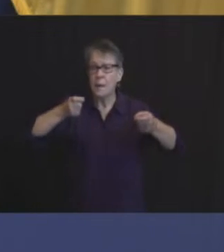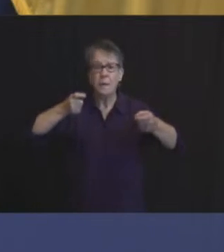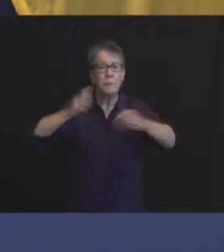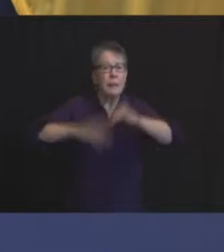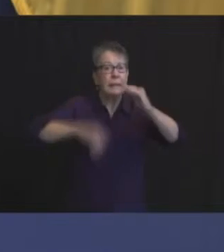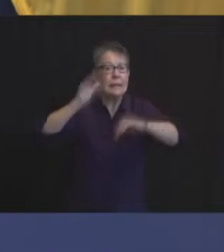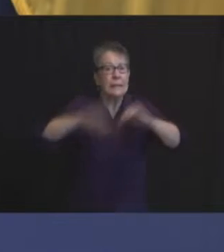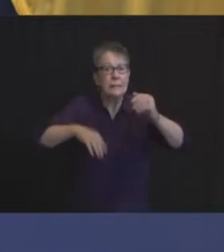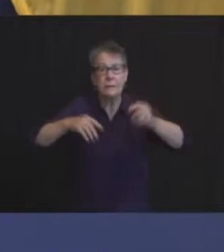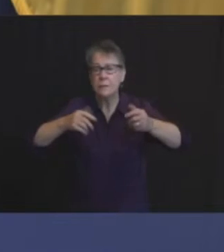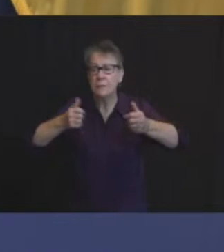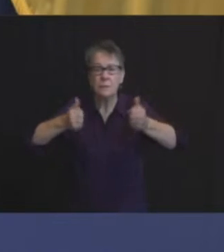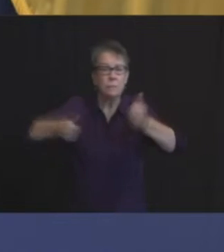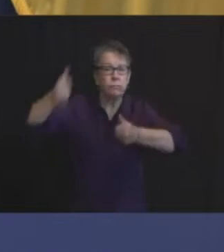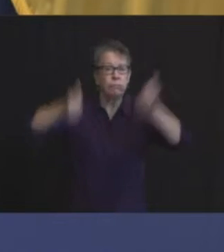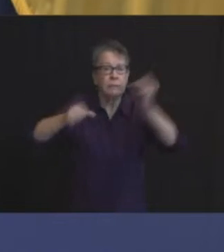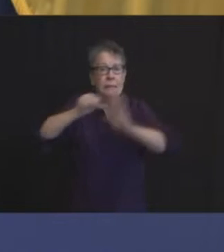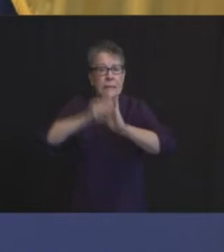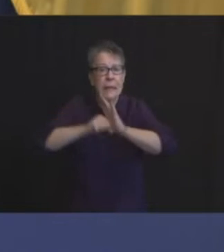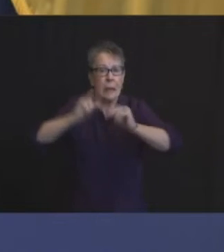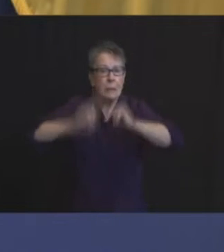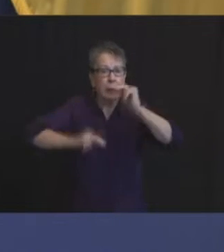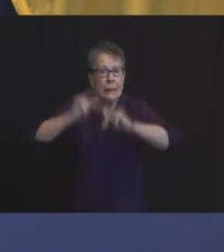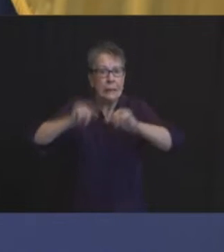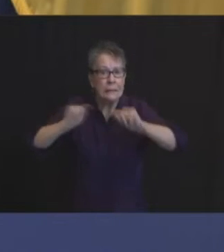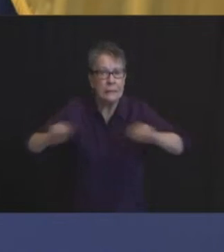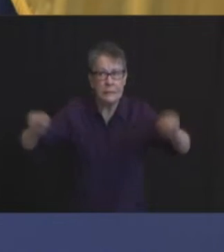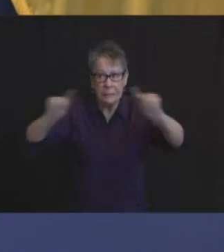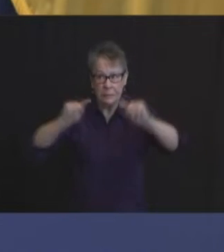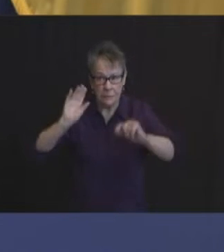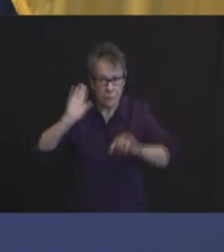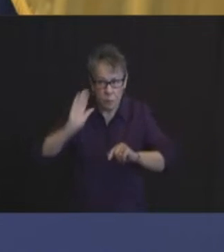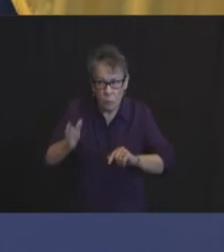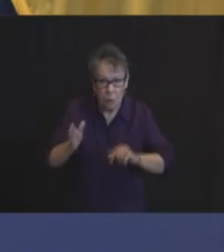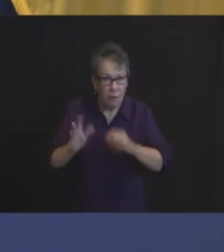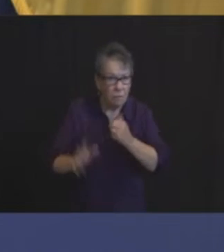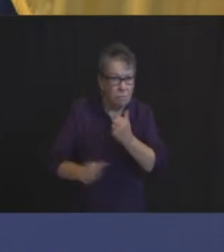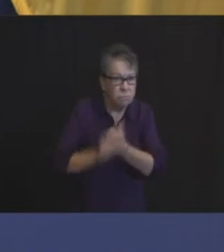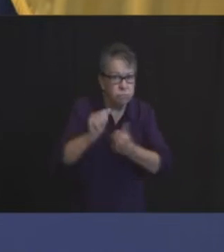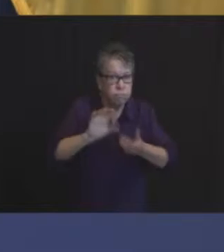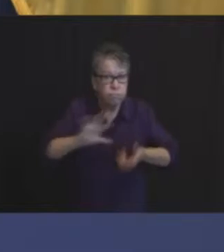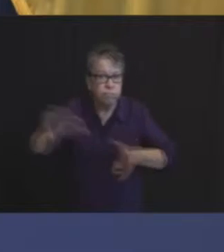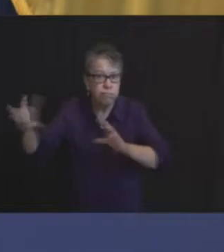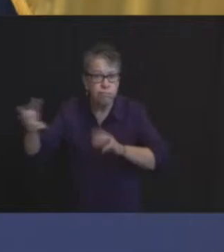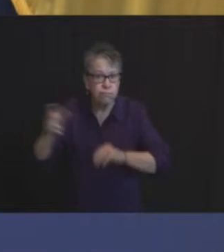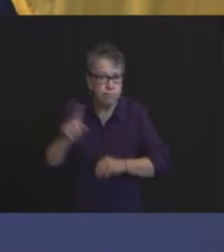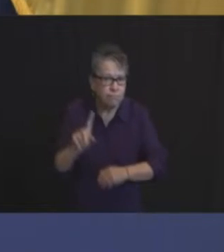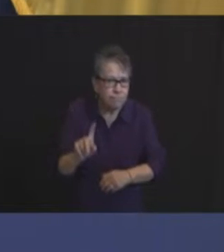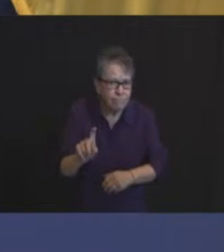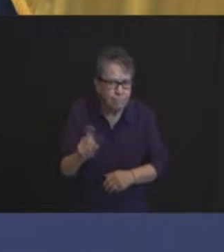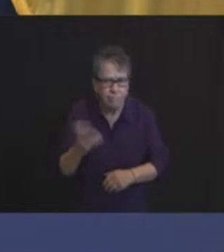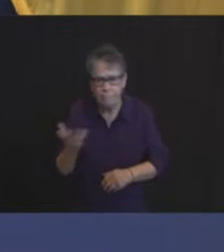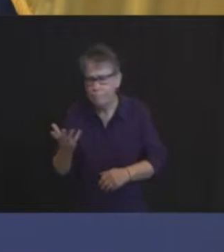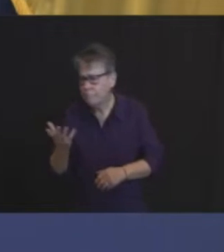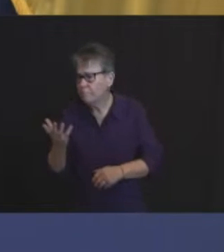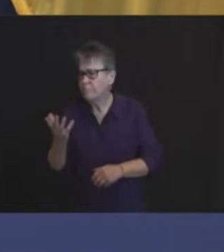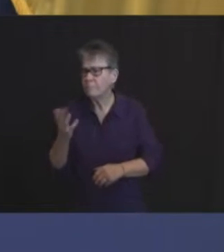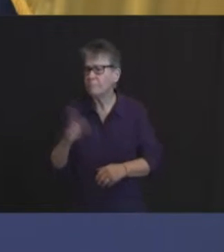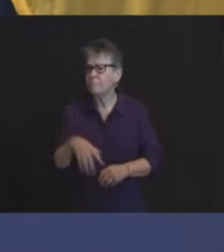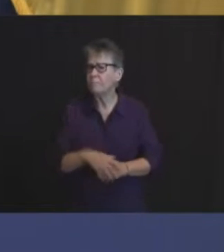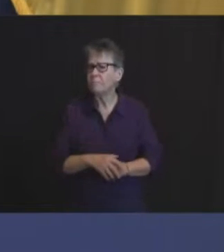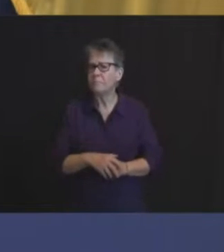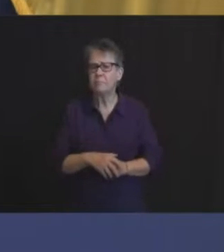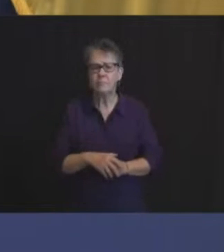saw what happened in the Capitol, the attack that took place, were shocked and horrified, and are nervous now that we're